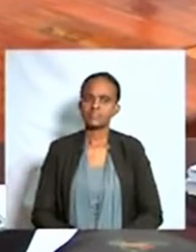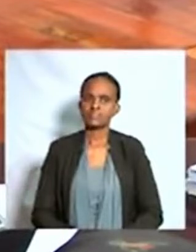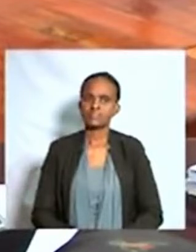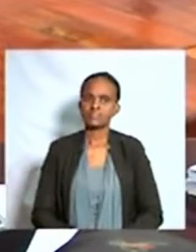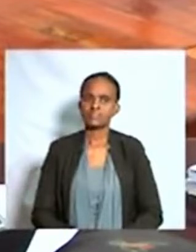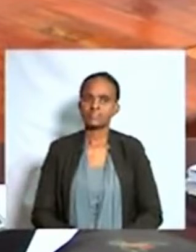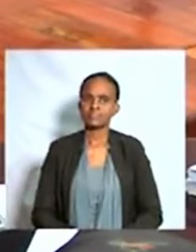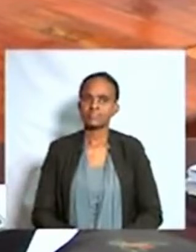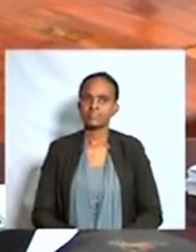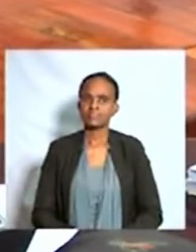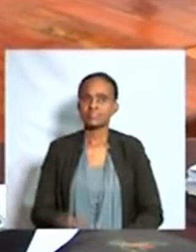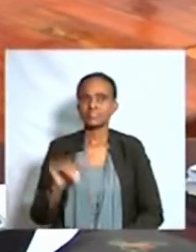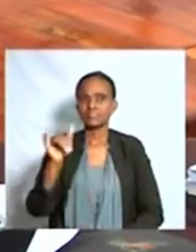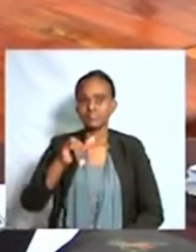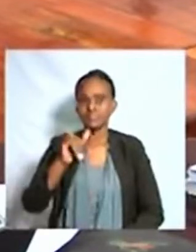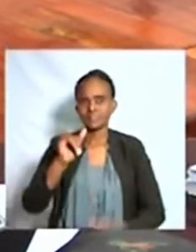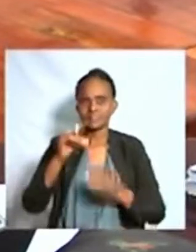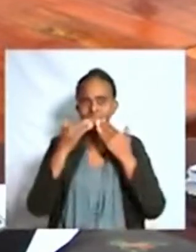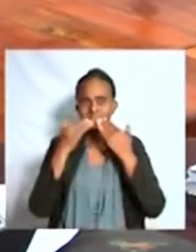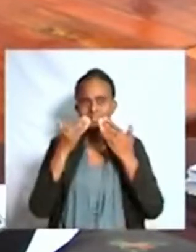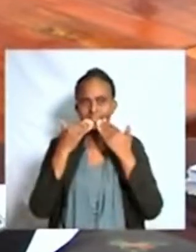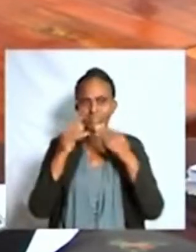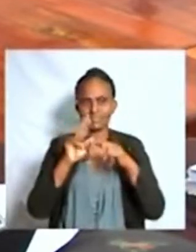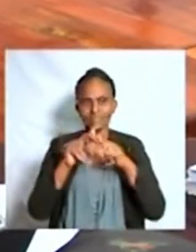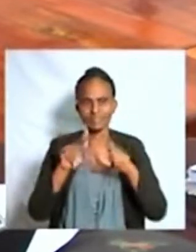Yes. Thank you, Please Chair. continue.